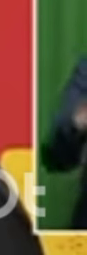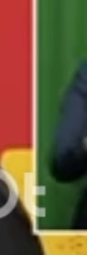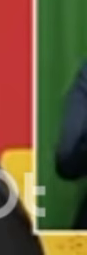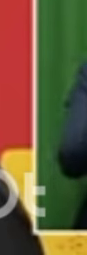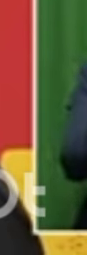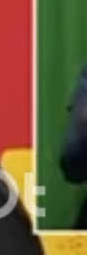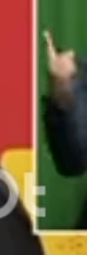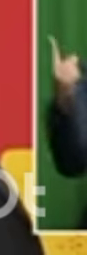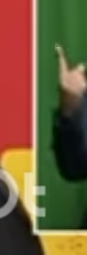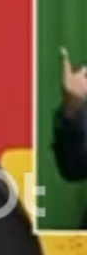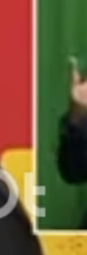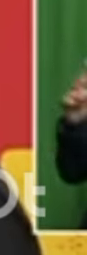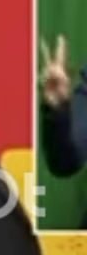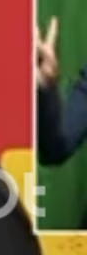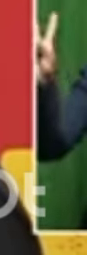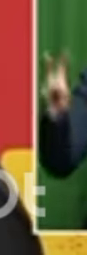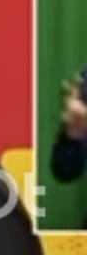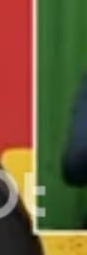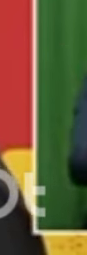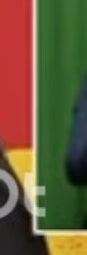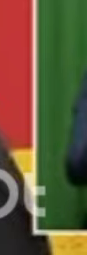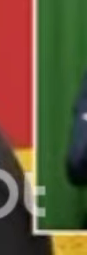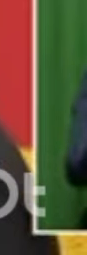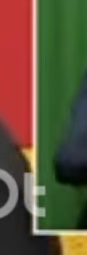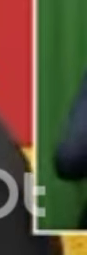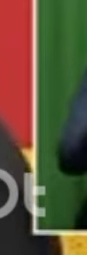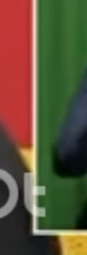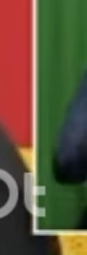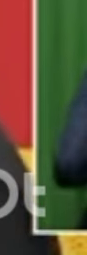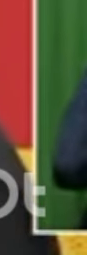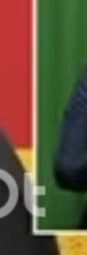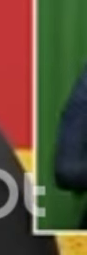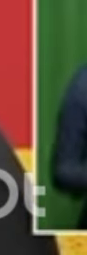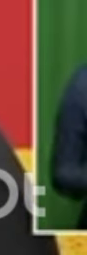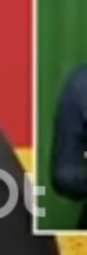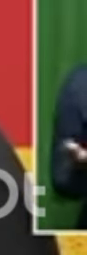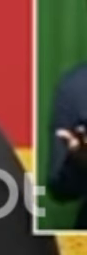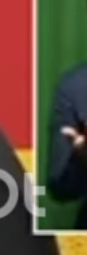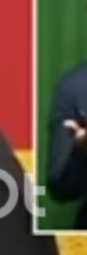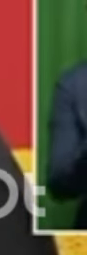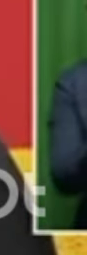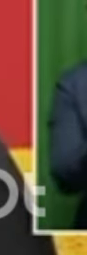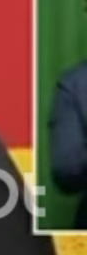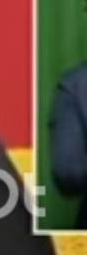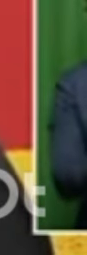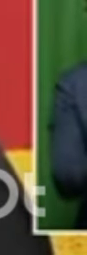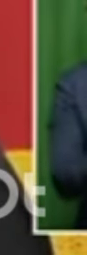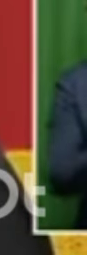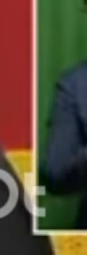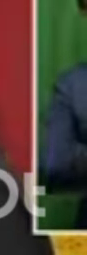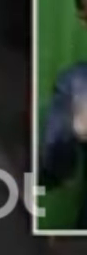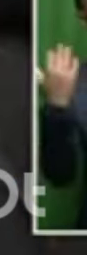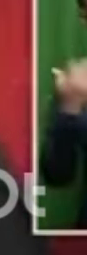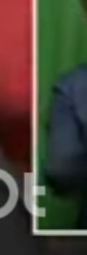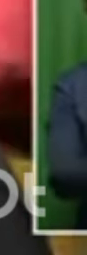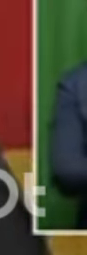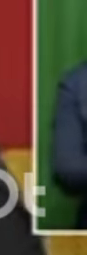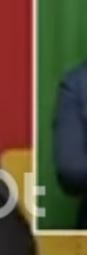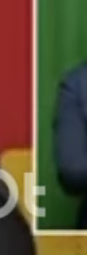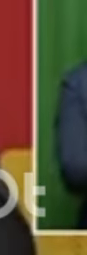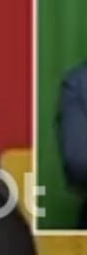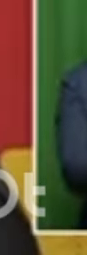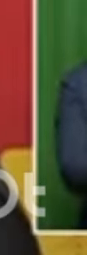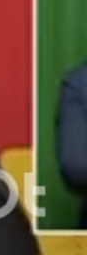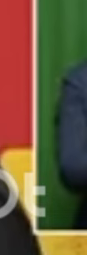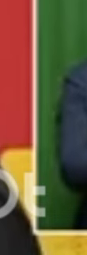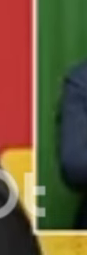But Malema stand the ground and say VBS is just a story without concrete evidence. But if this story really is true, it will have some